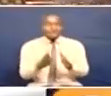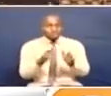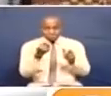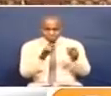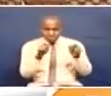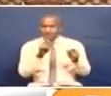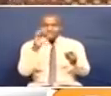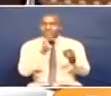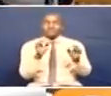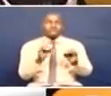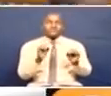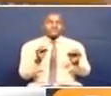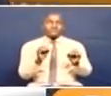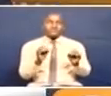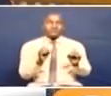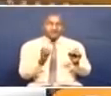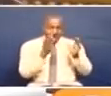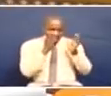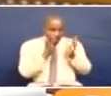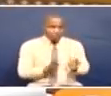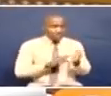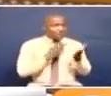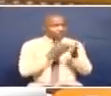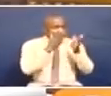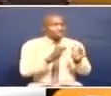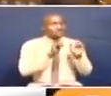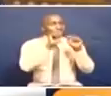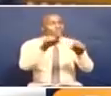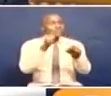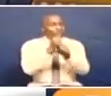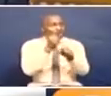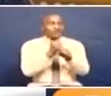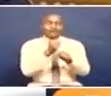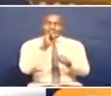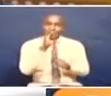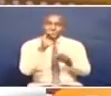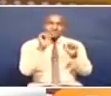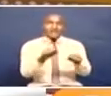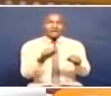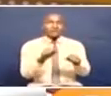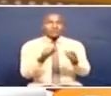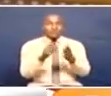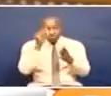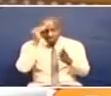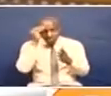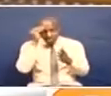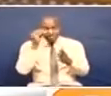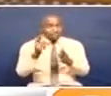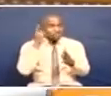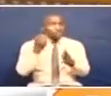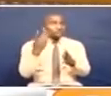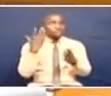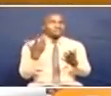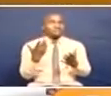system. It doesn't lack a human resources person who can go to IABC. It doesn't lack a person who has legal knowledge who can go to IABC. Why